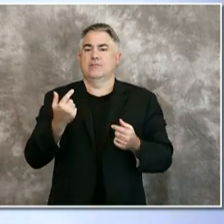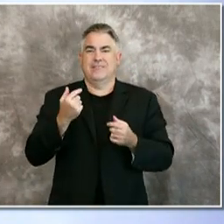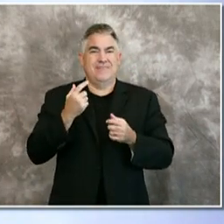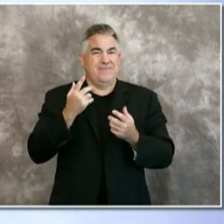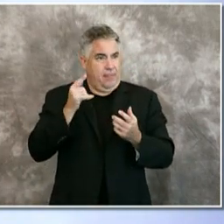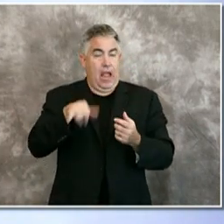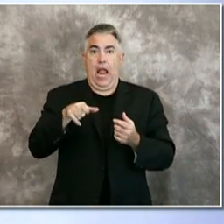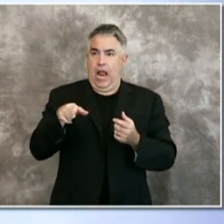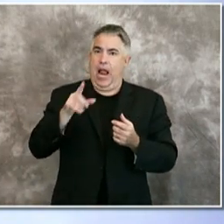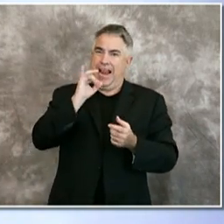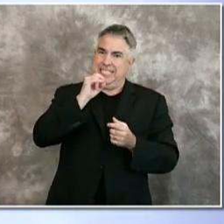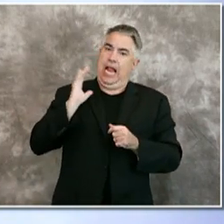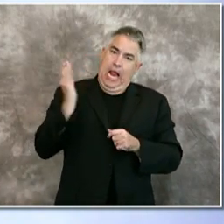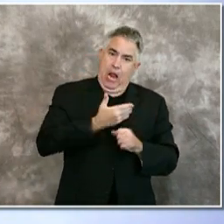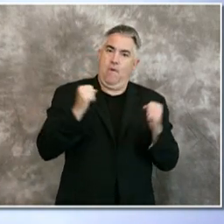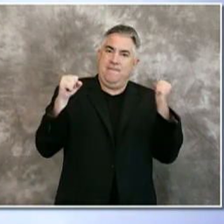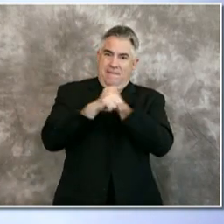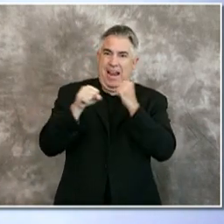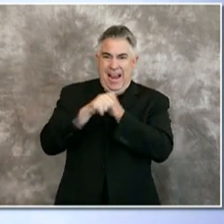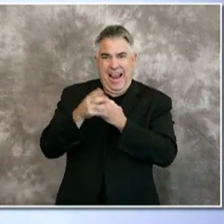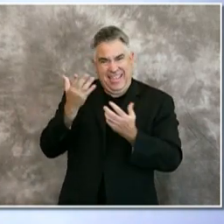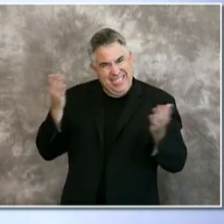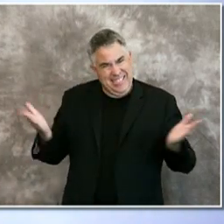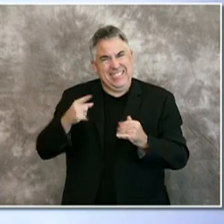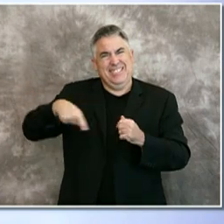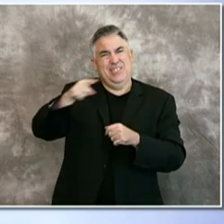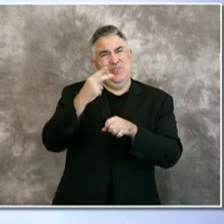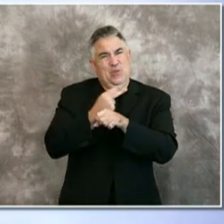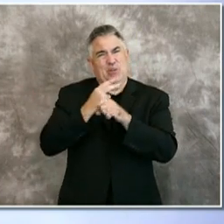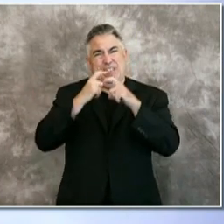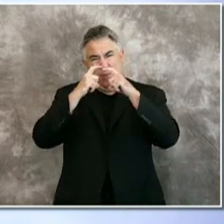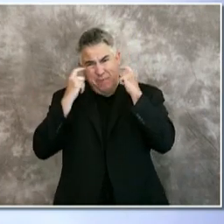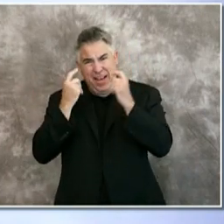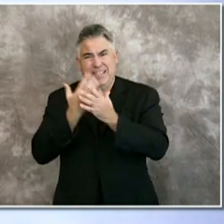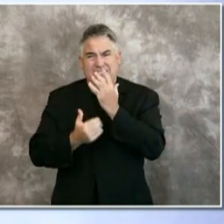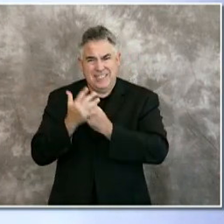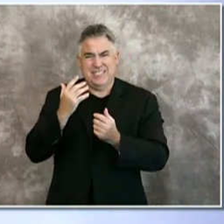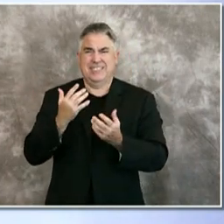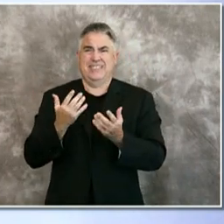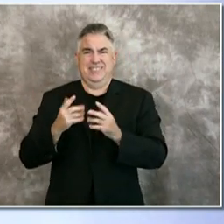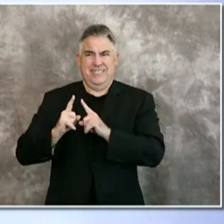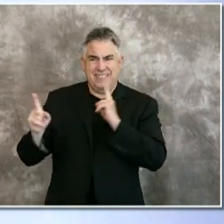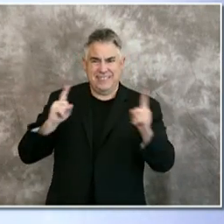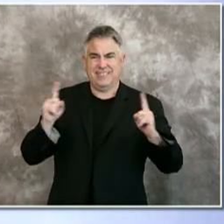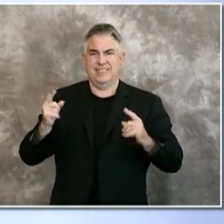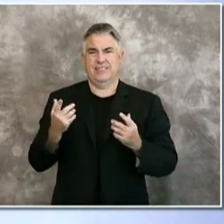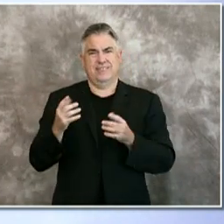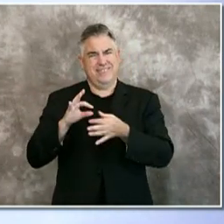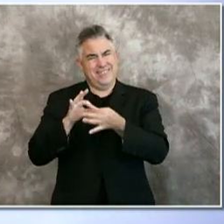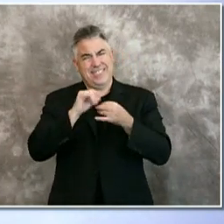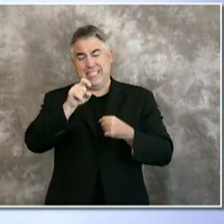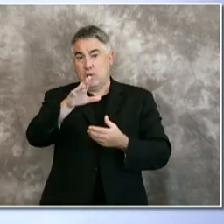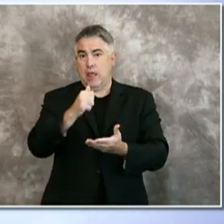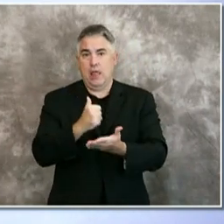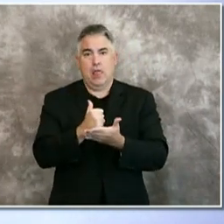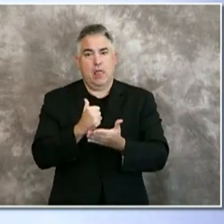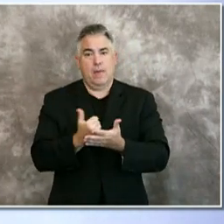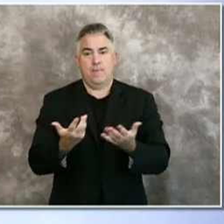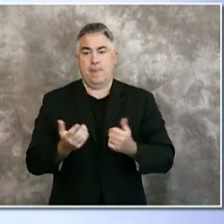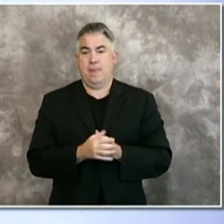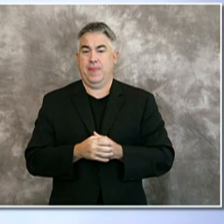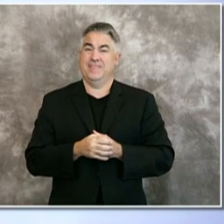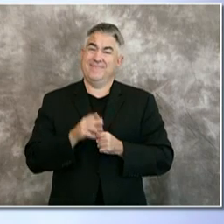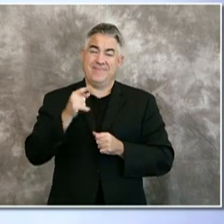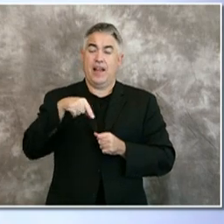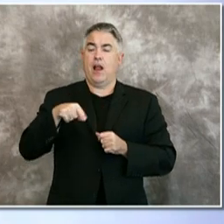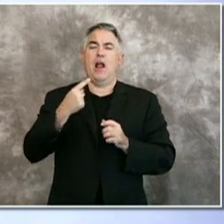to the public health orders, all of us coming together collectively to keep our numbers in check. We fight every single day to preserve the integrity